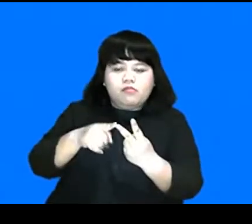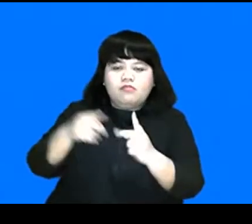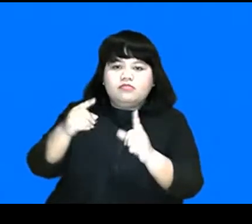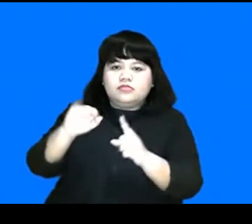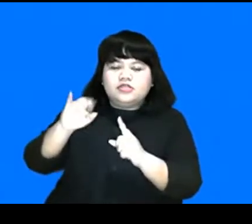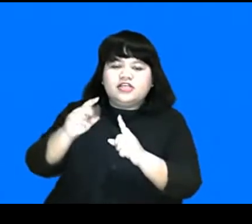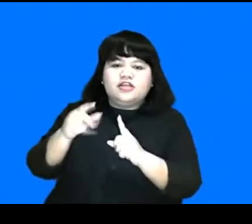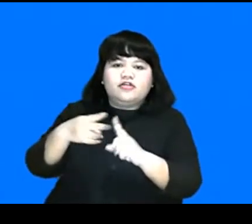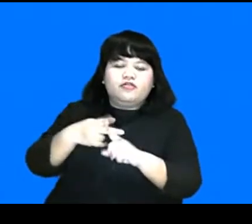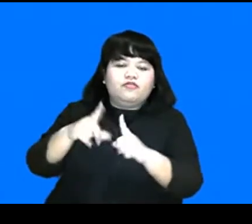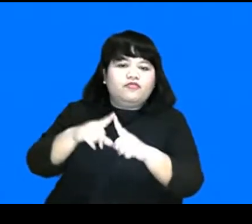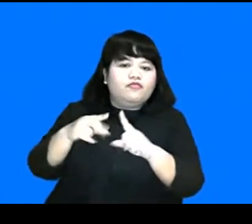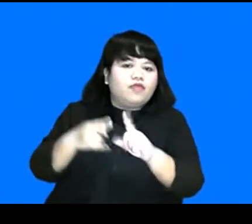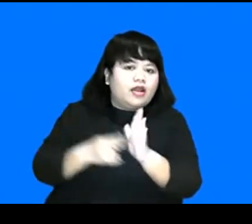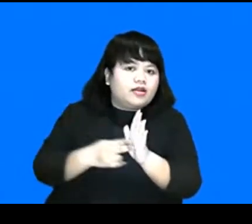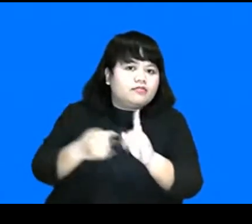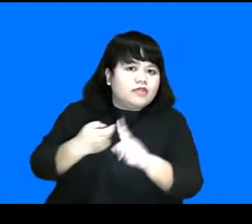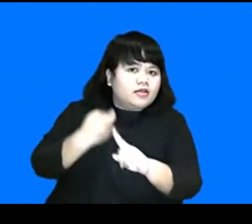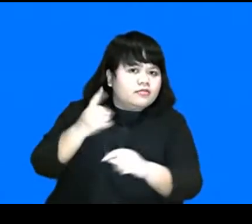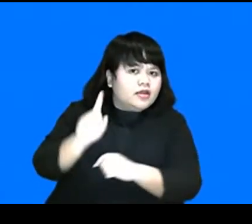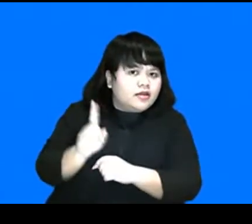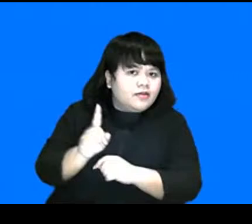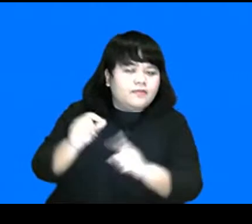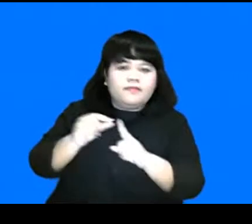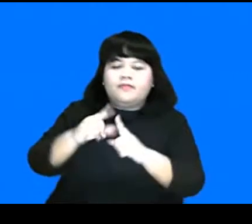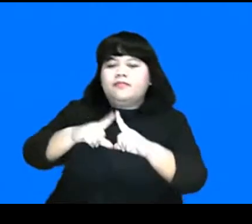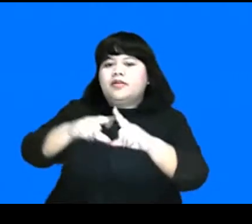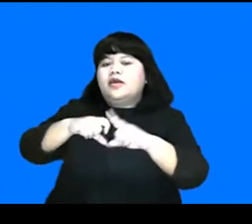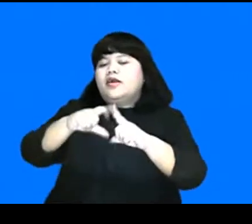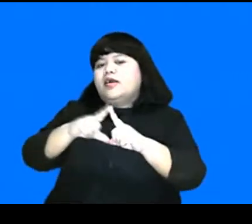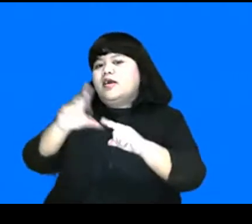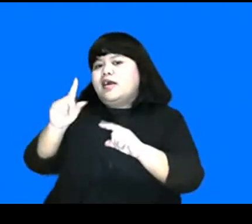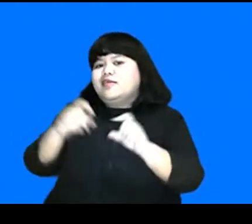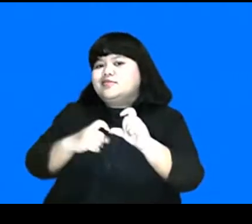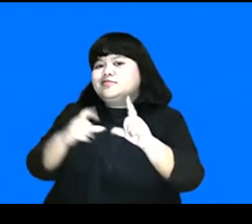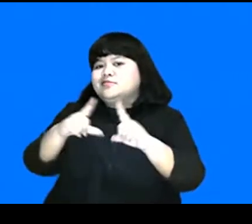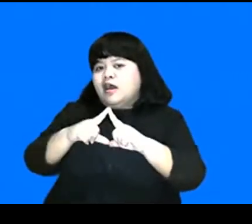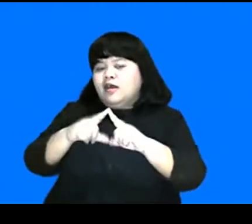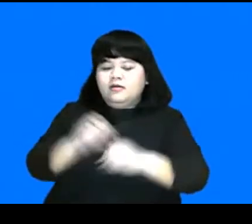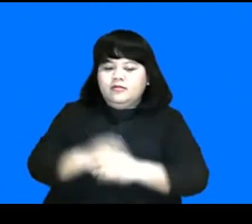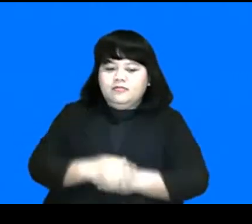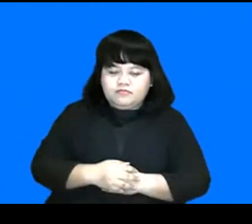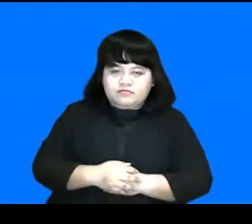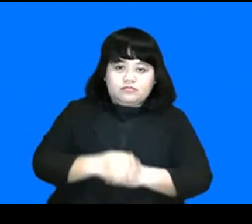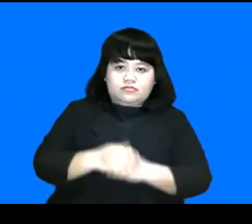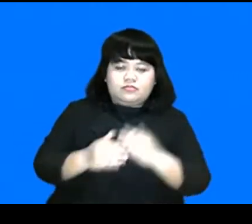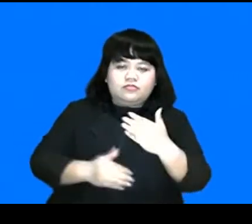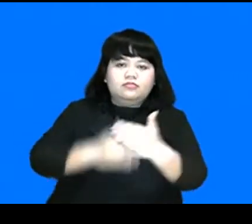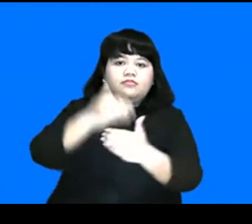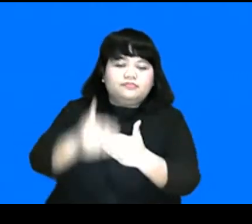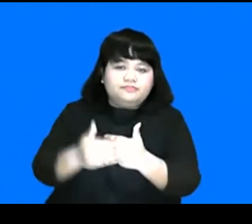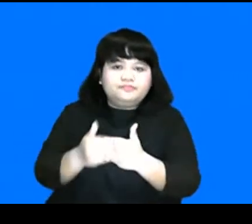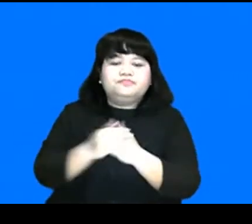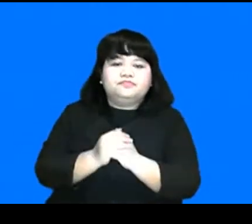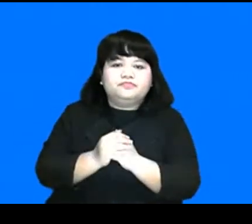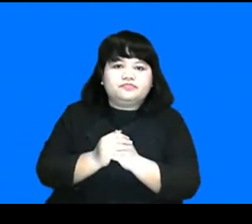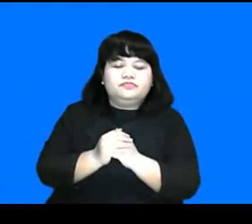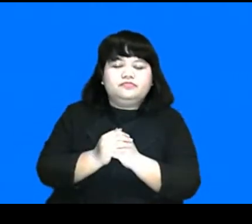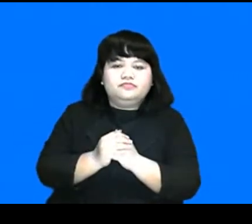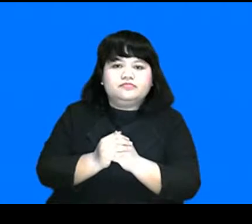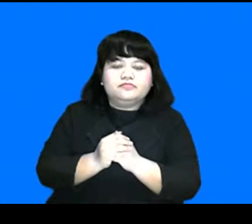at the far end of that panel. So Irvan, okay. And then at the same time, we're going to have